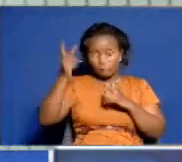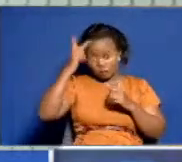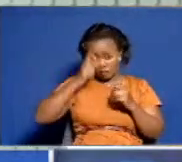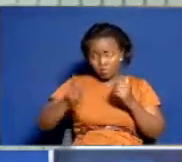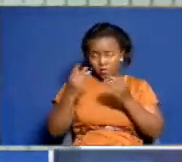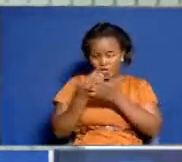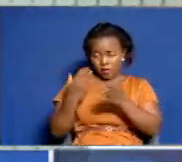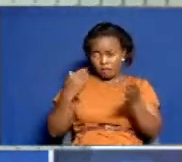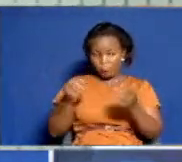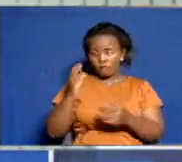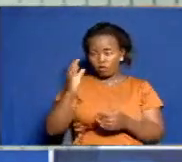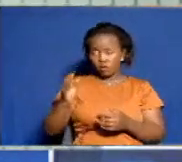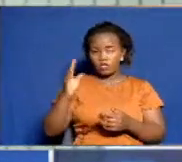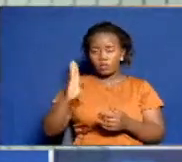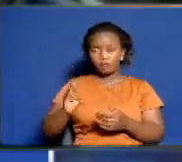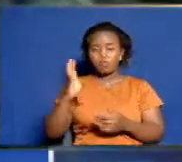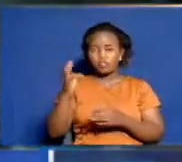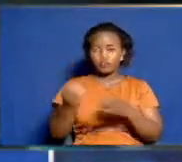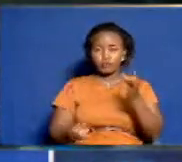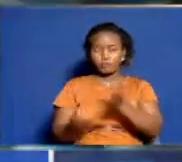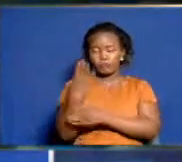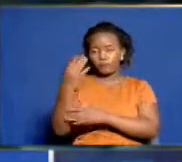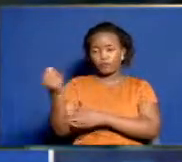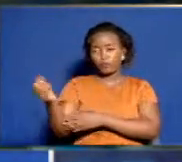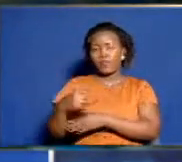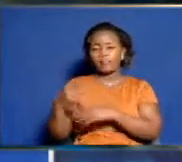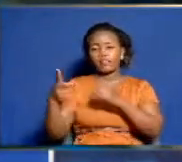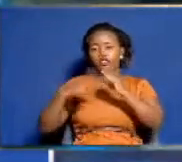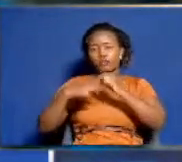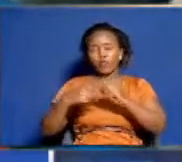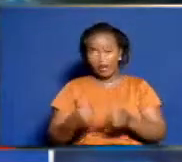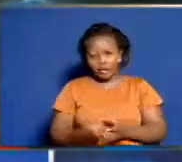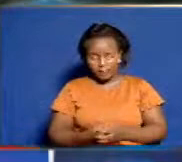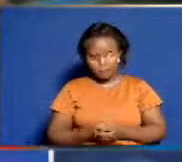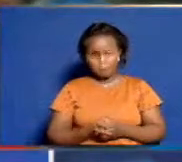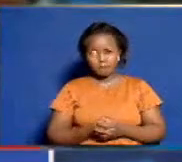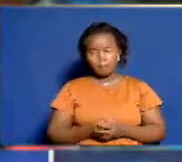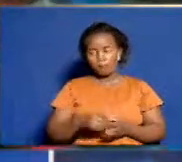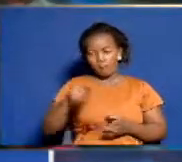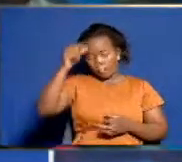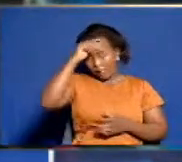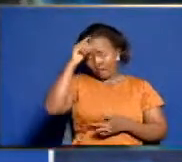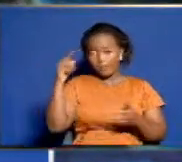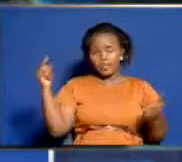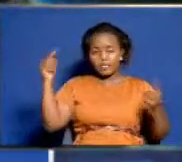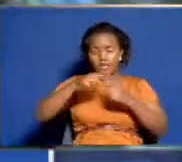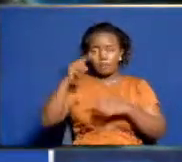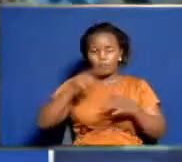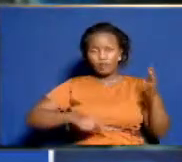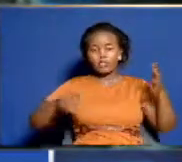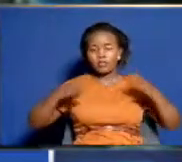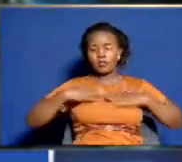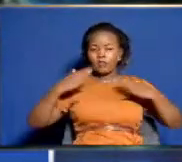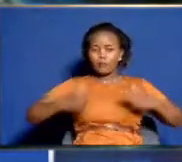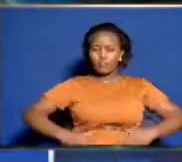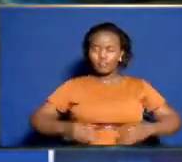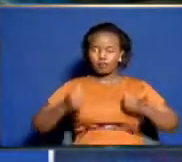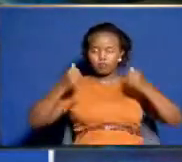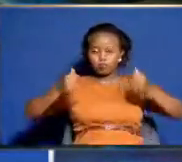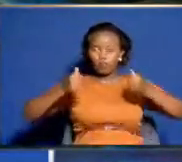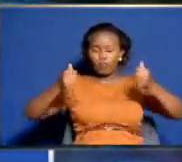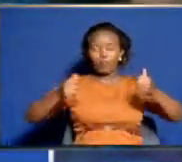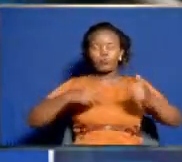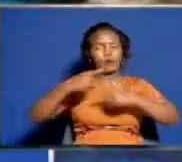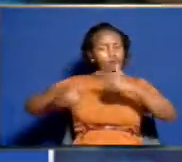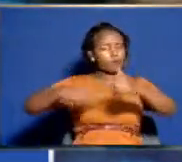CBC rollout in July. The government's long-term quest to encourage physical fitness and tap sports talent is on course to